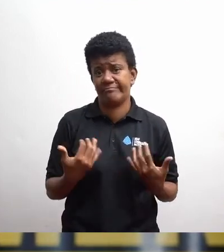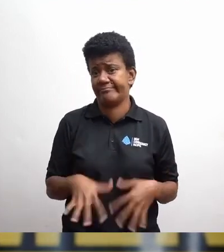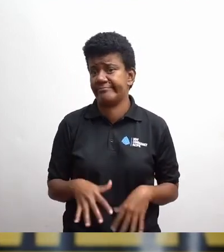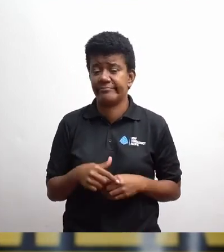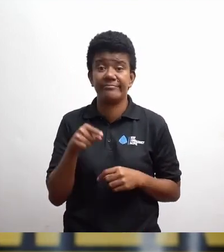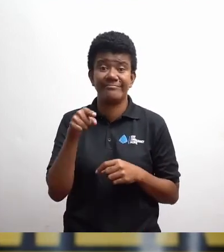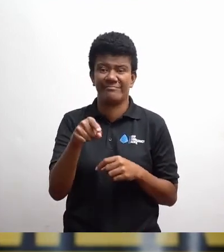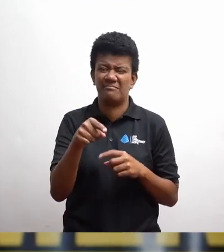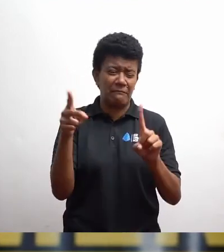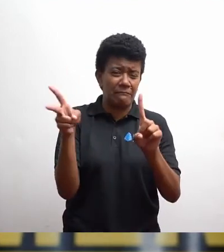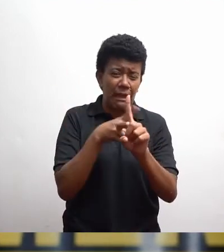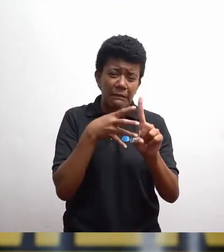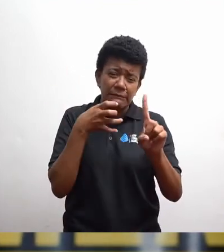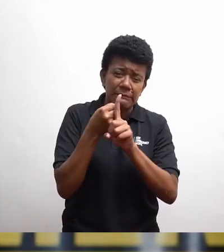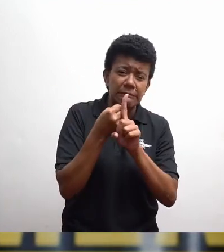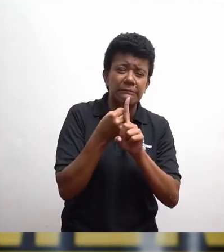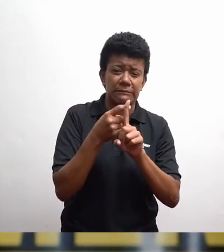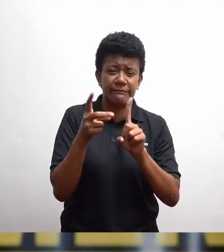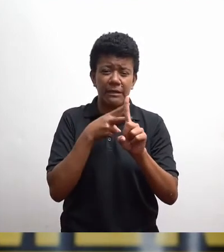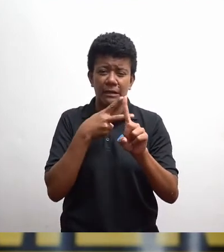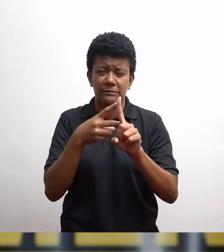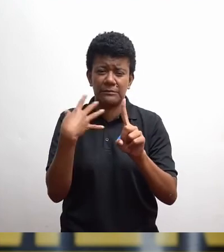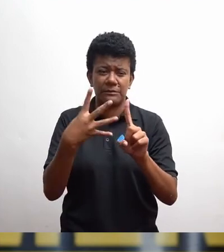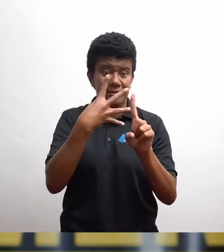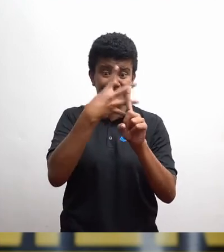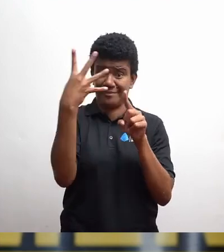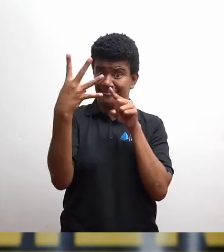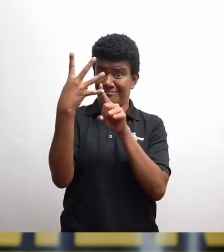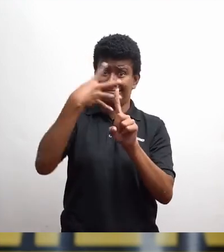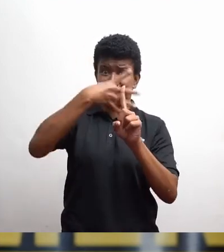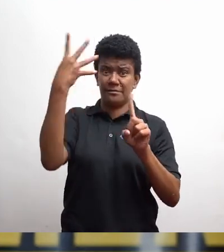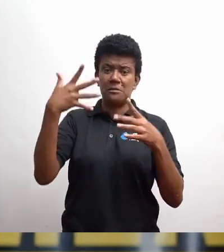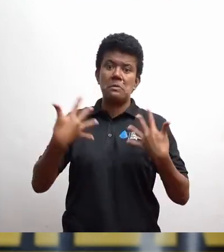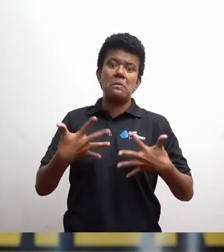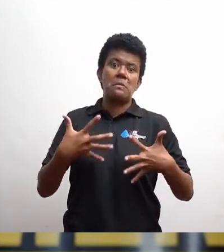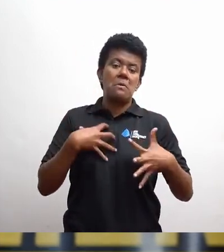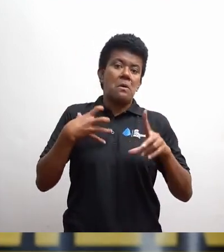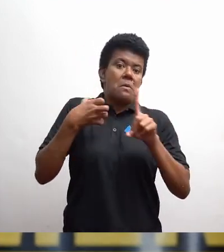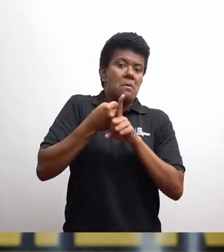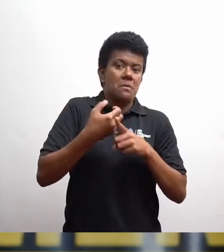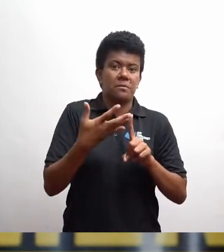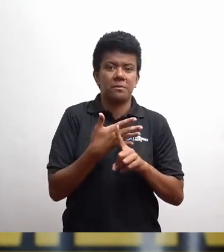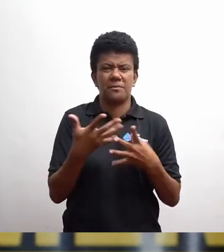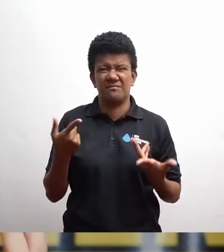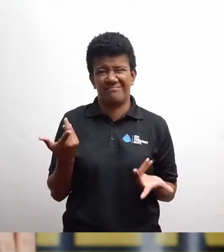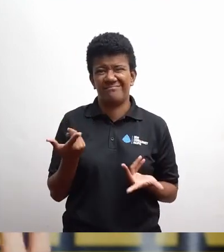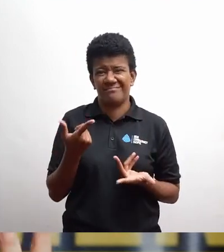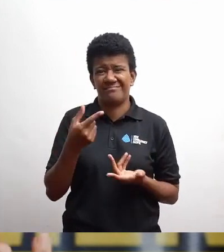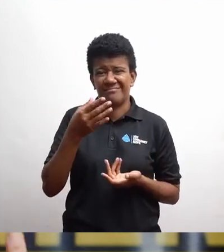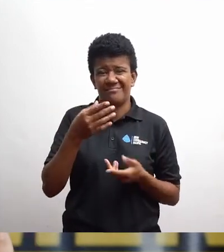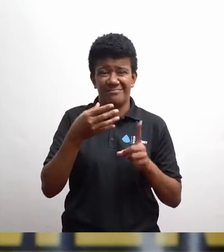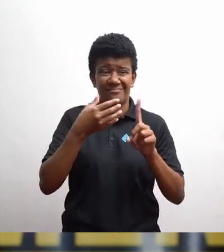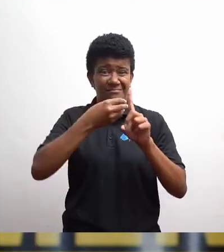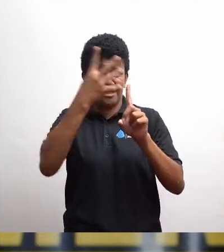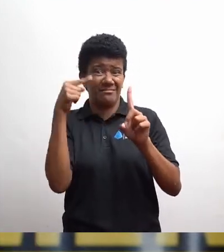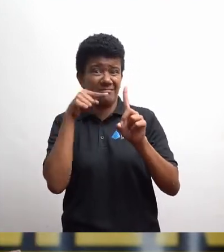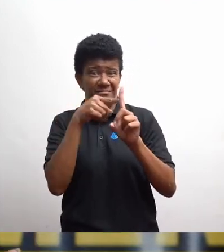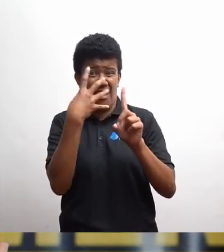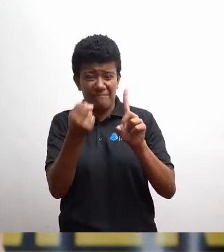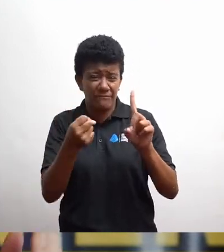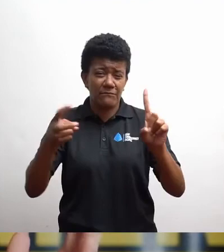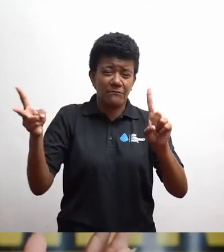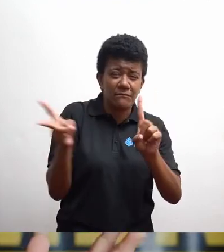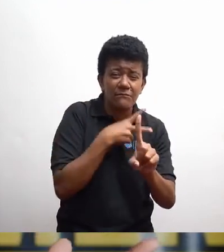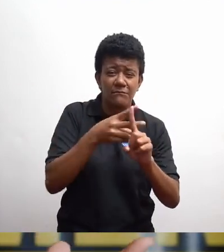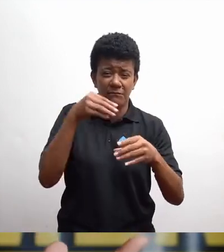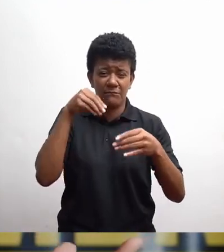faced violence on the issue of their SOGIESC, right? So we already know that LGBTQI people are